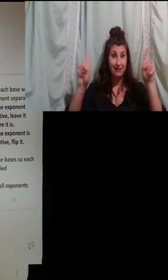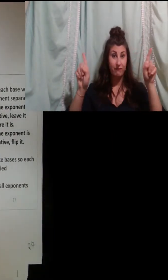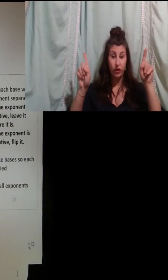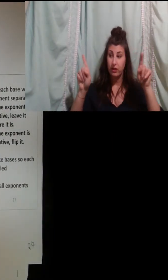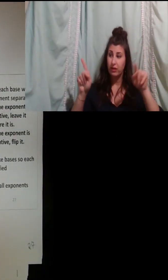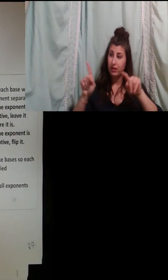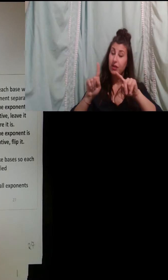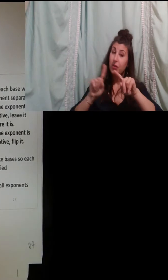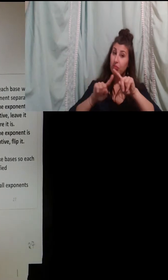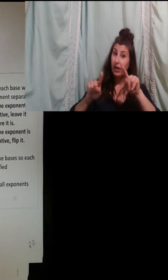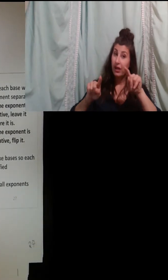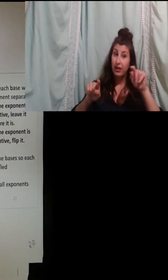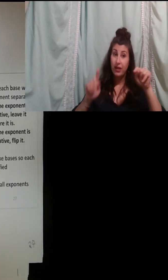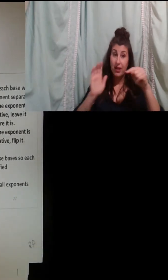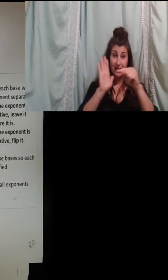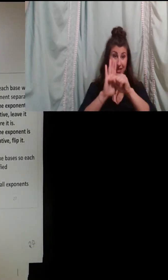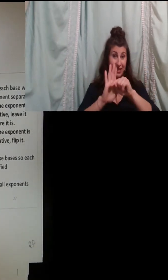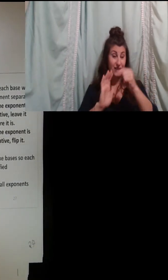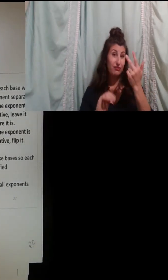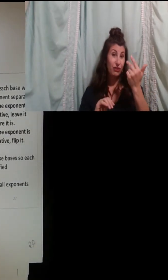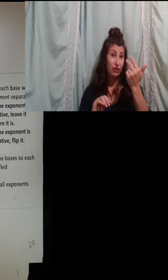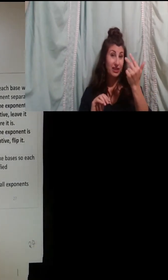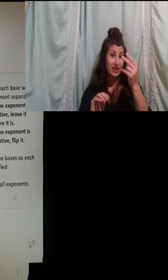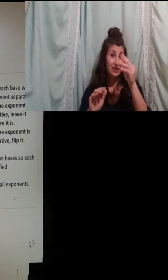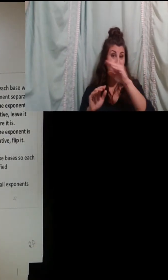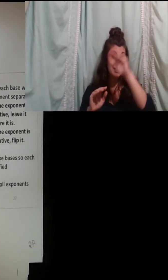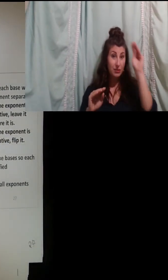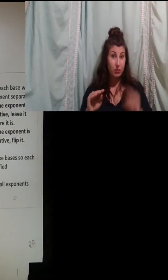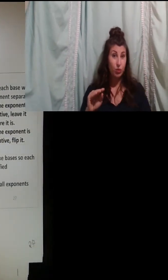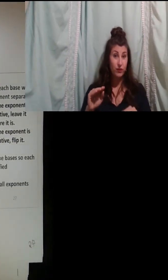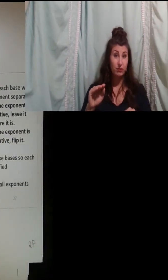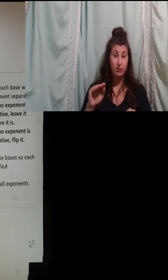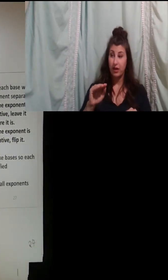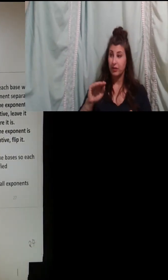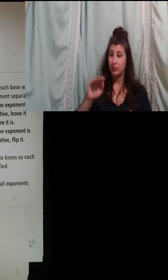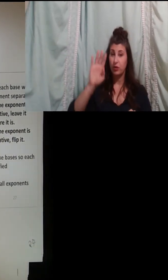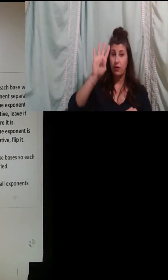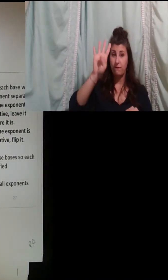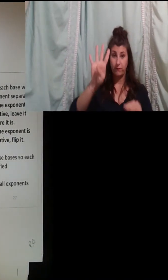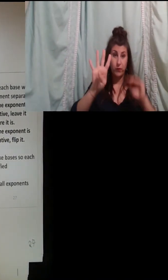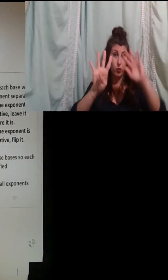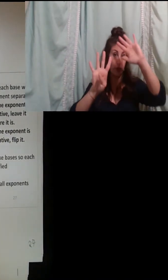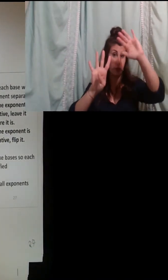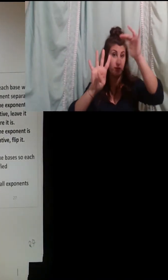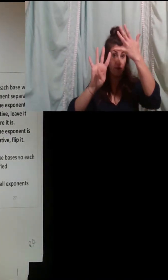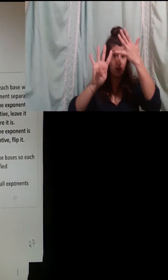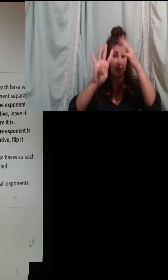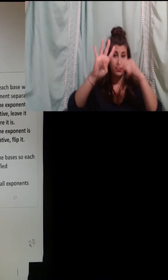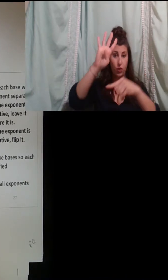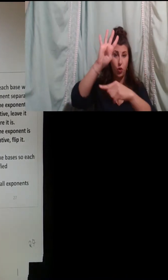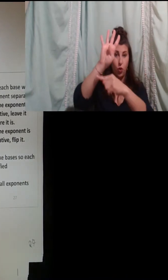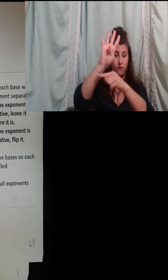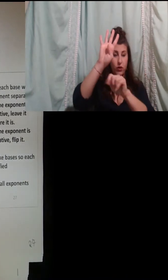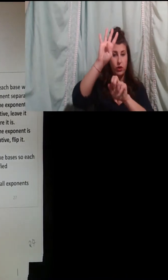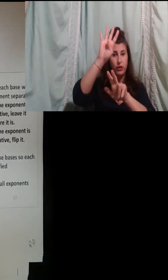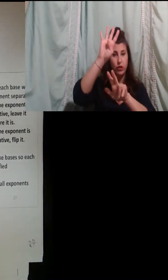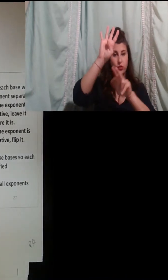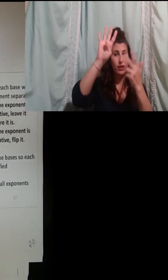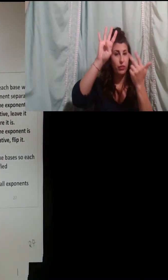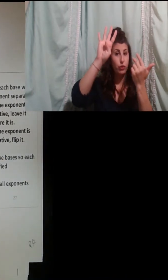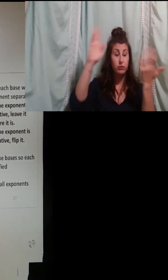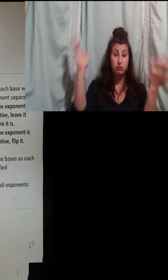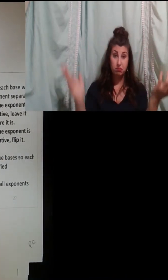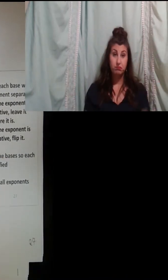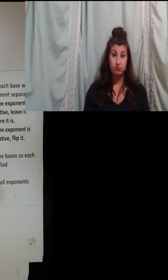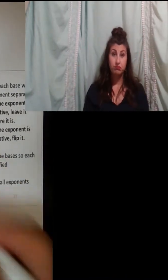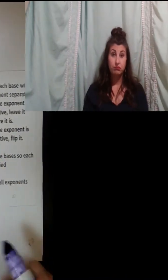bases are different, but this is a negative exponent, so I'm going to move it to the bottom. And that's going to be 4 to the 5th over 3 to the